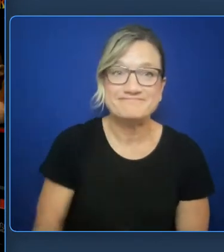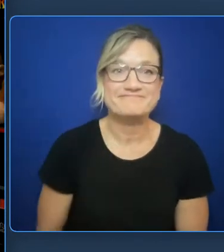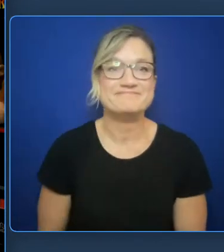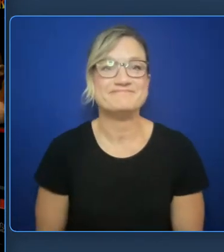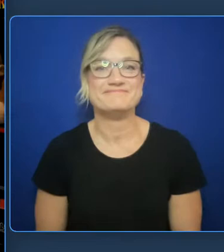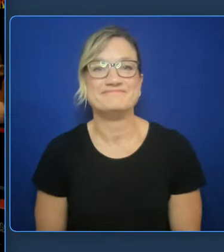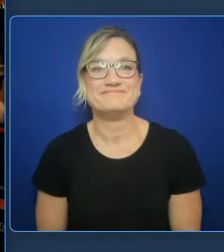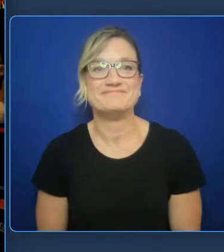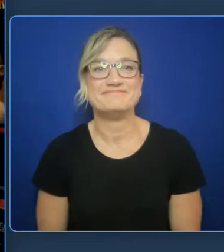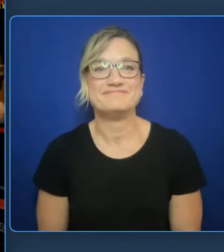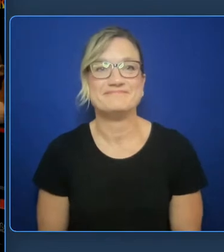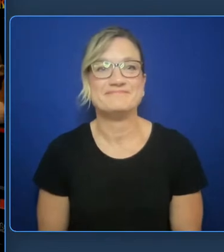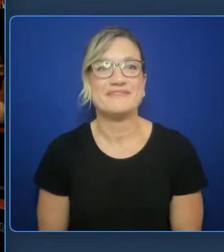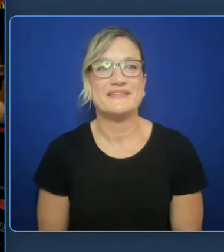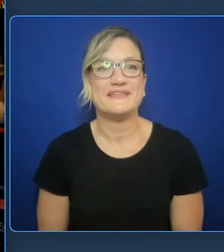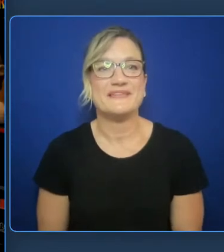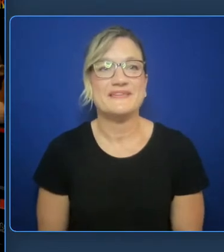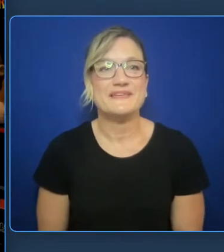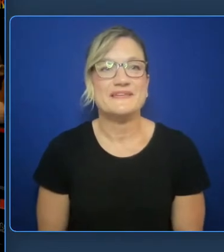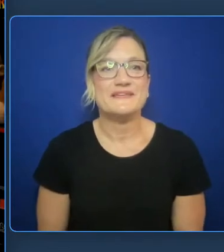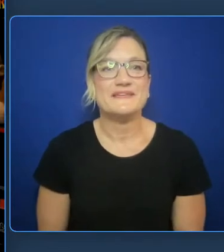Karen?